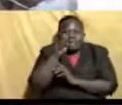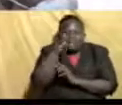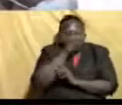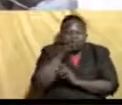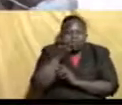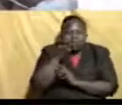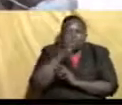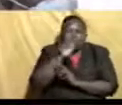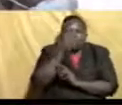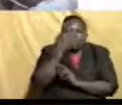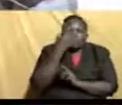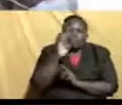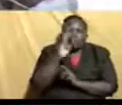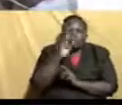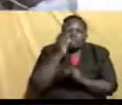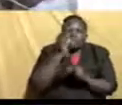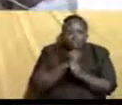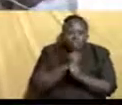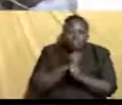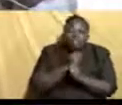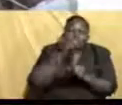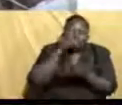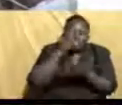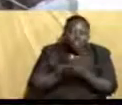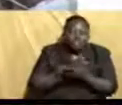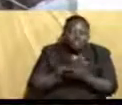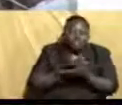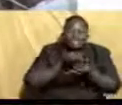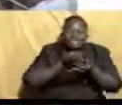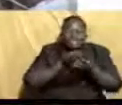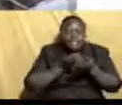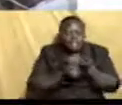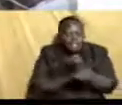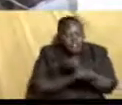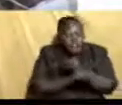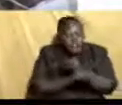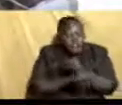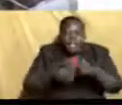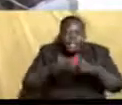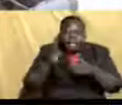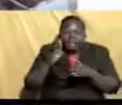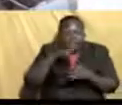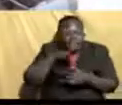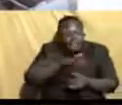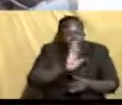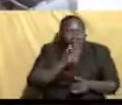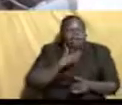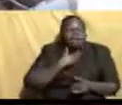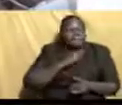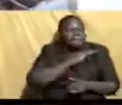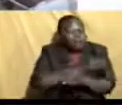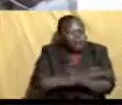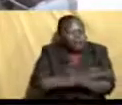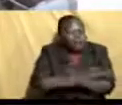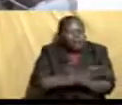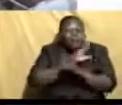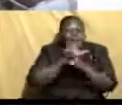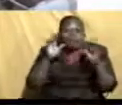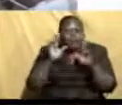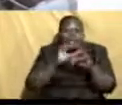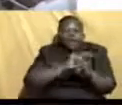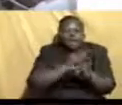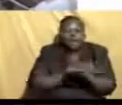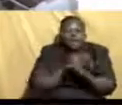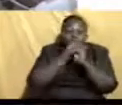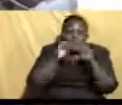functions of the president under the constitution is really to interpret whether they have the power or they don't have the power. So by saying they will be